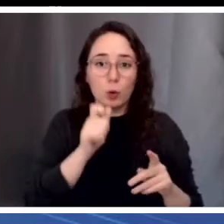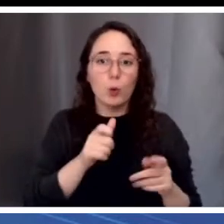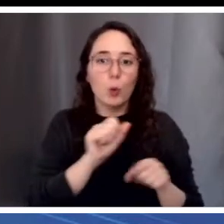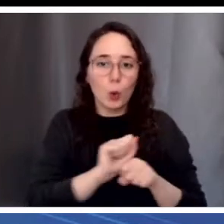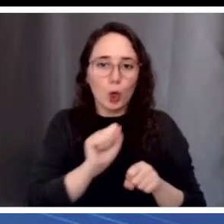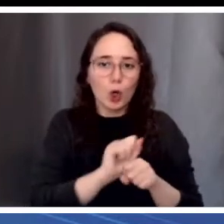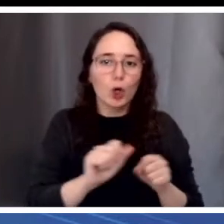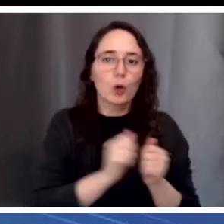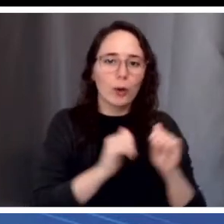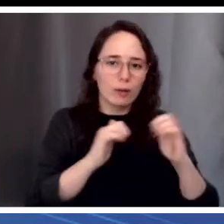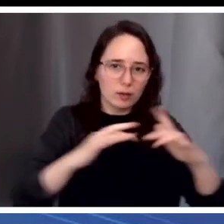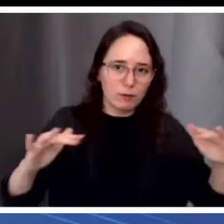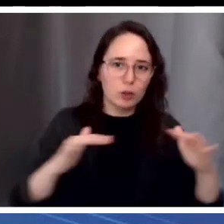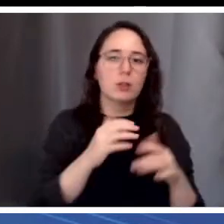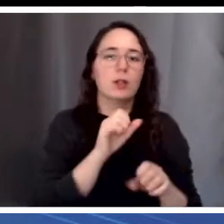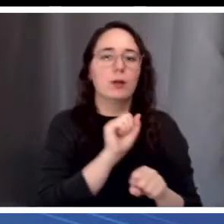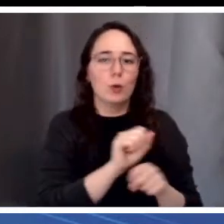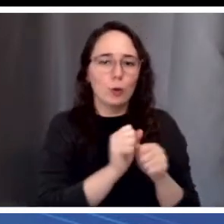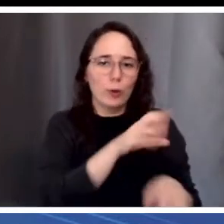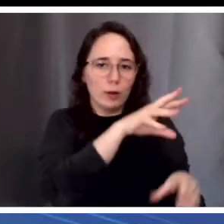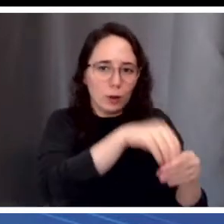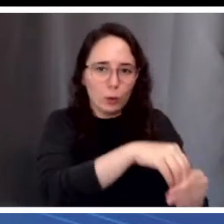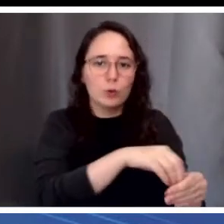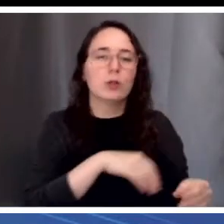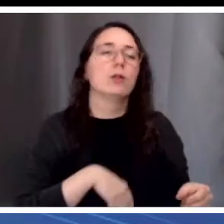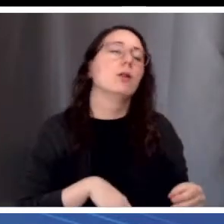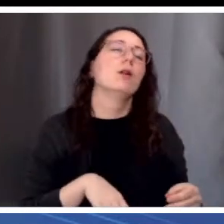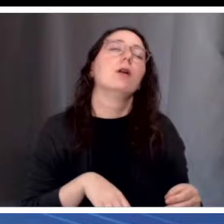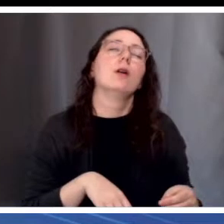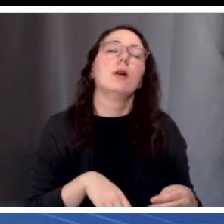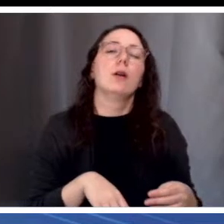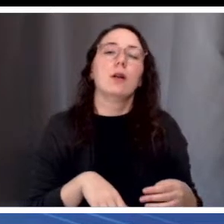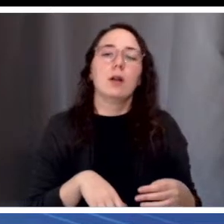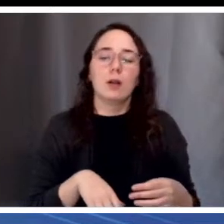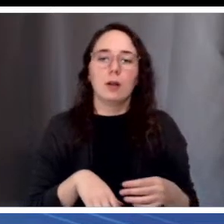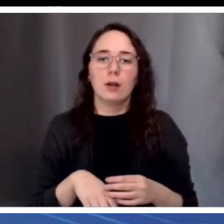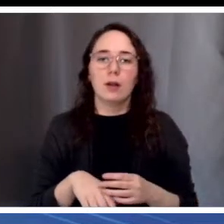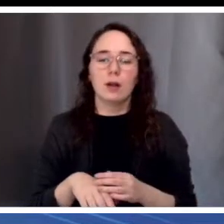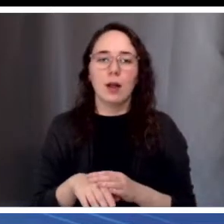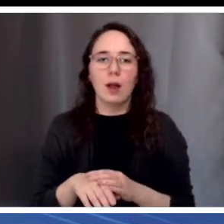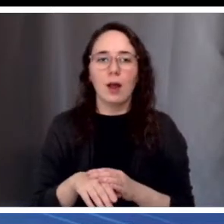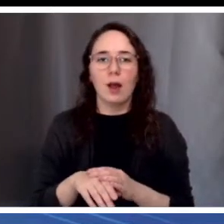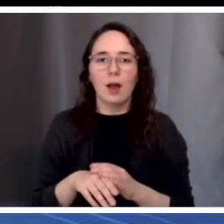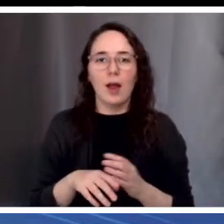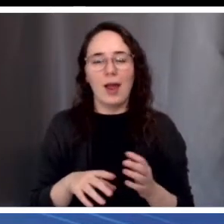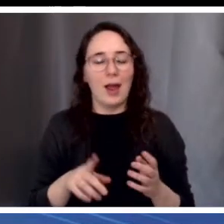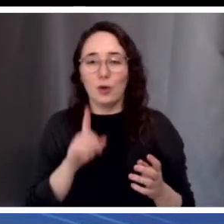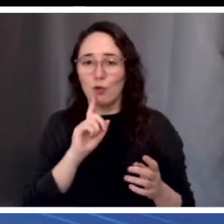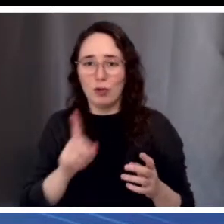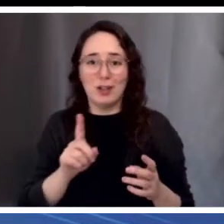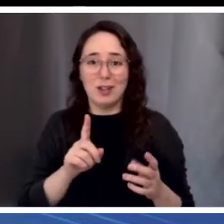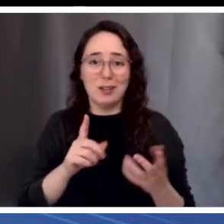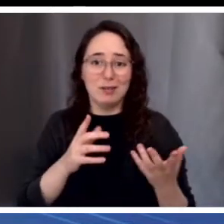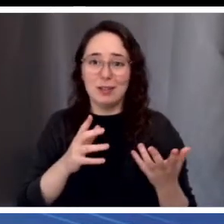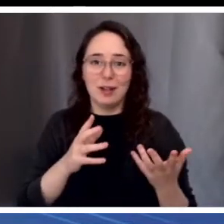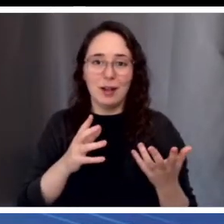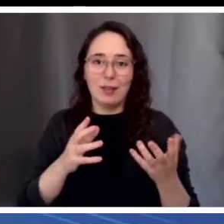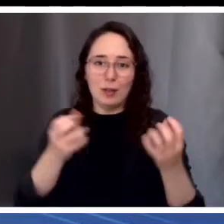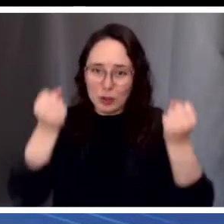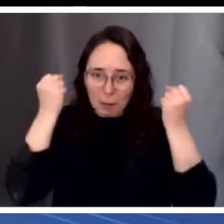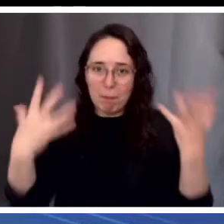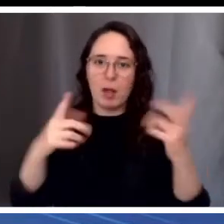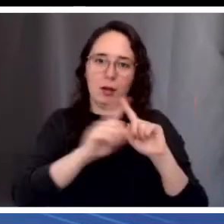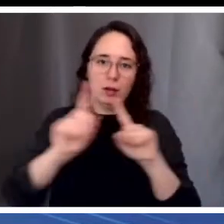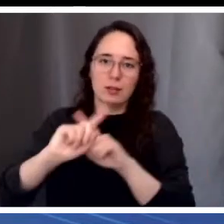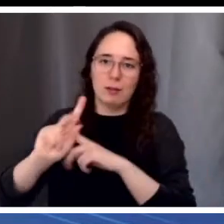and really the essence of inclusion in every which way we can, right? So